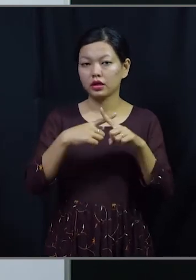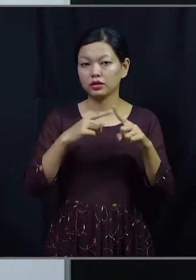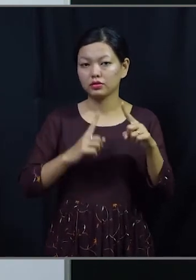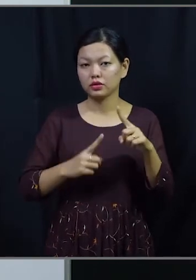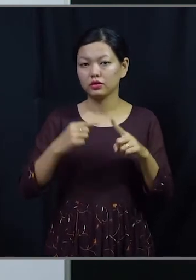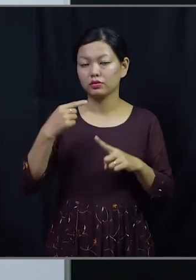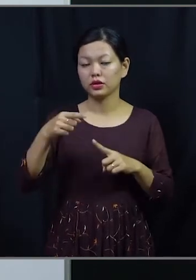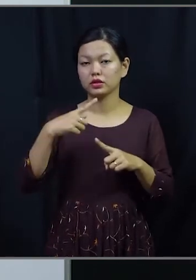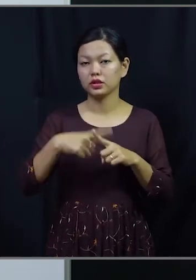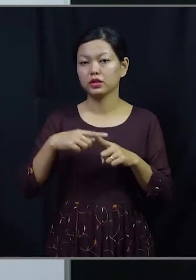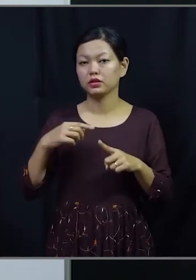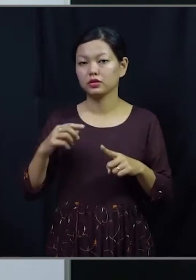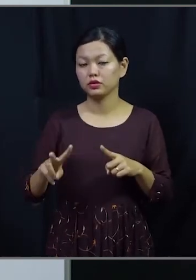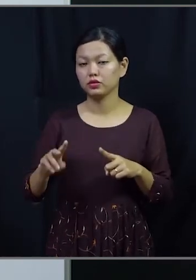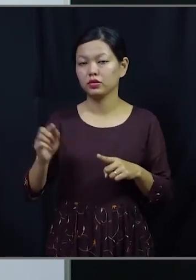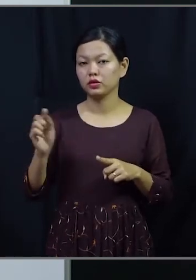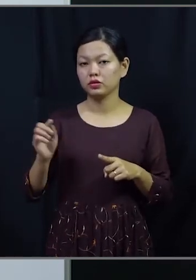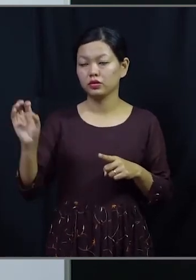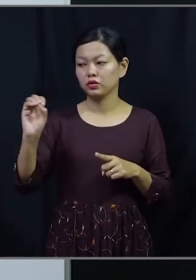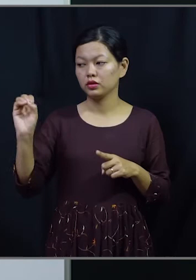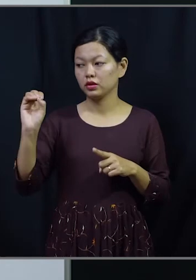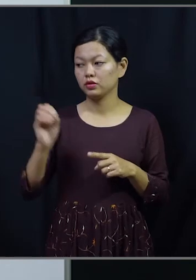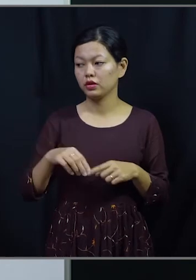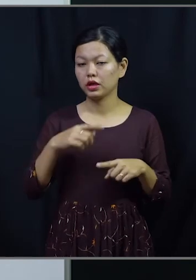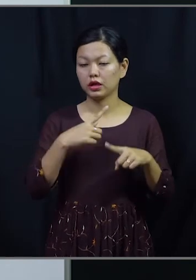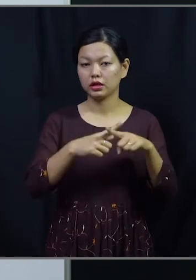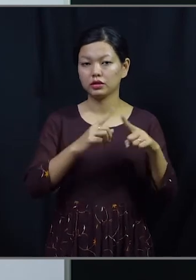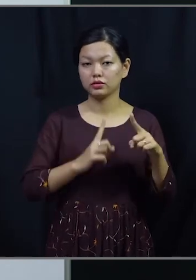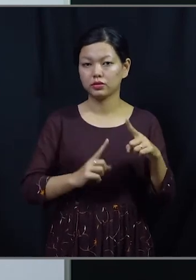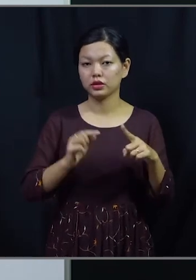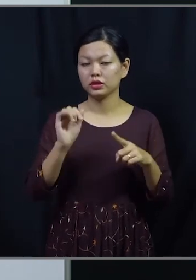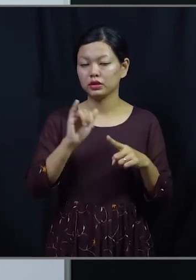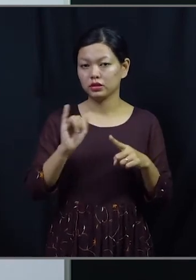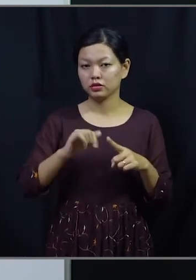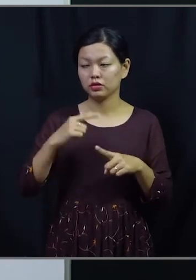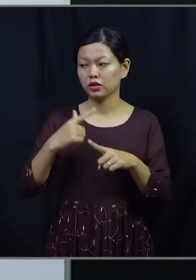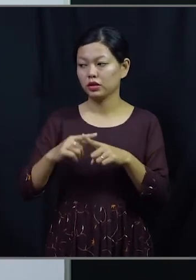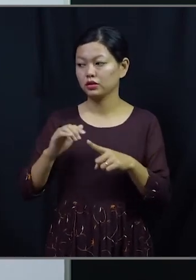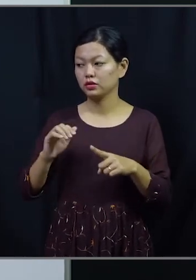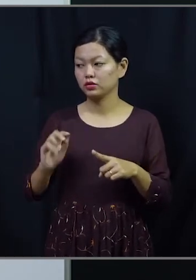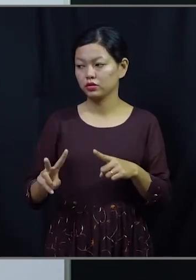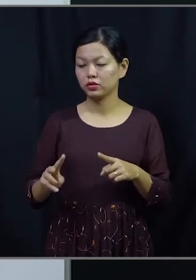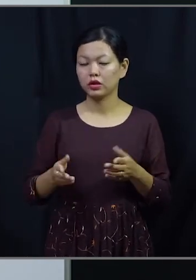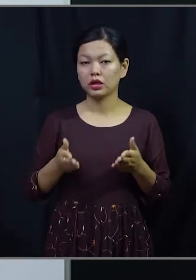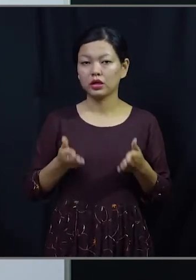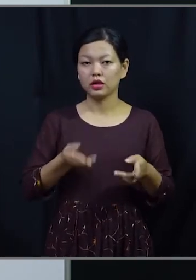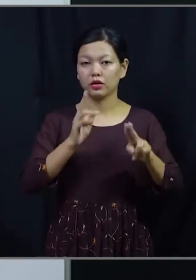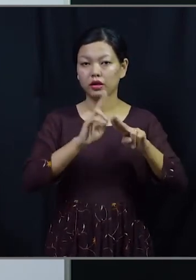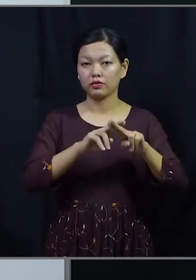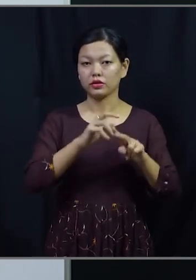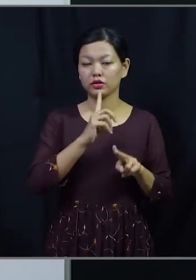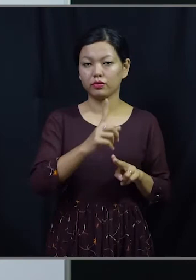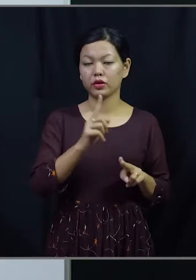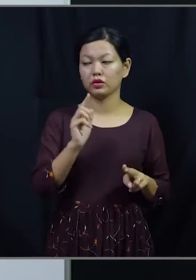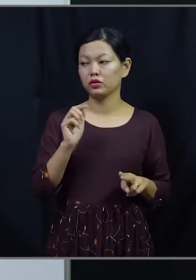x2 equal to 0, and here x1 is equal to x2. Therefore, f is 1 to 1.